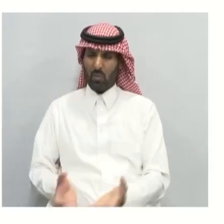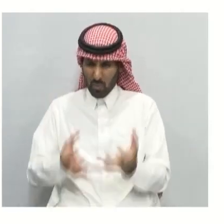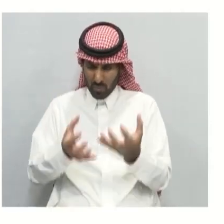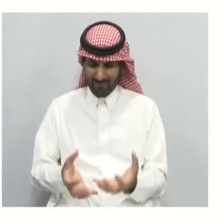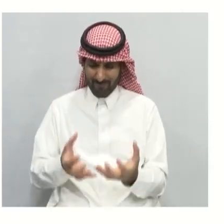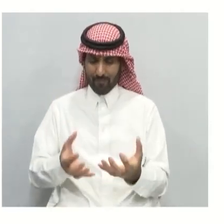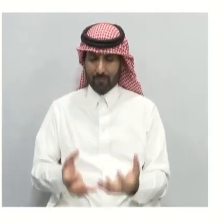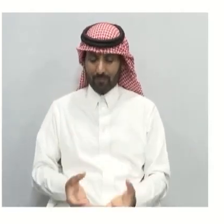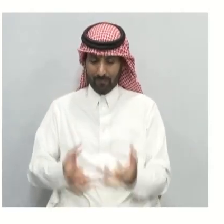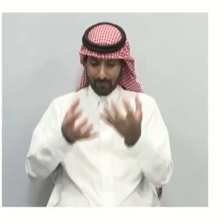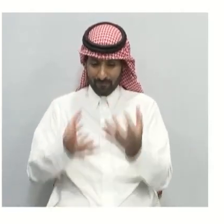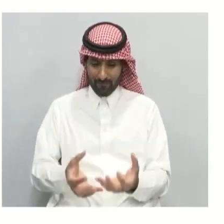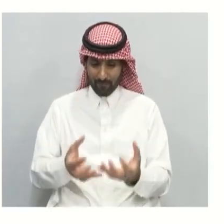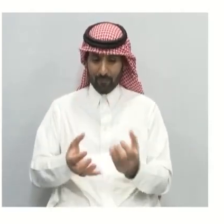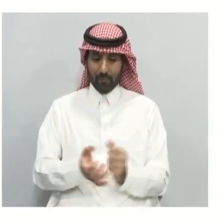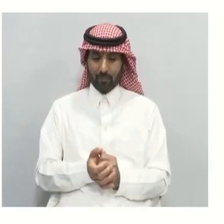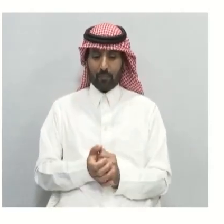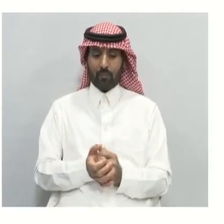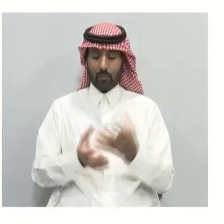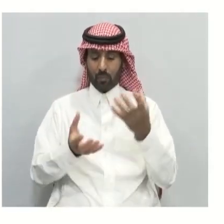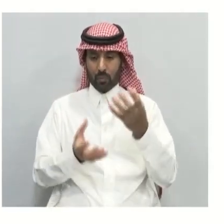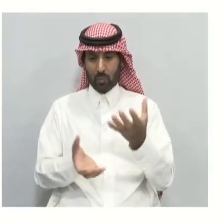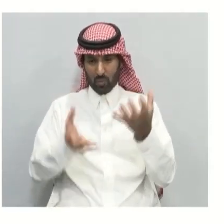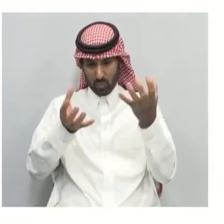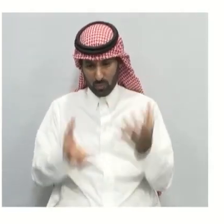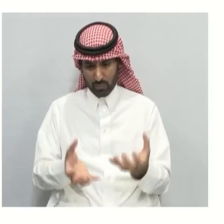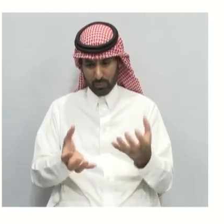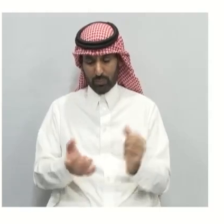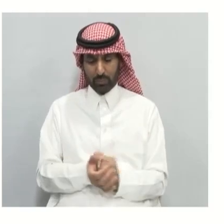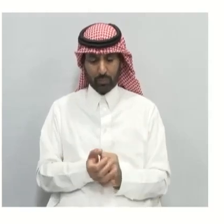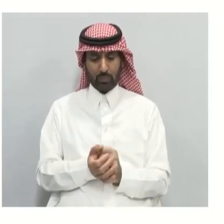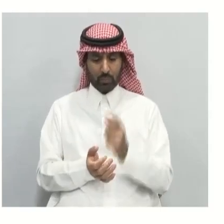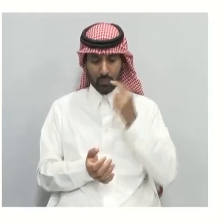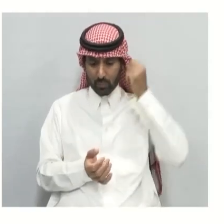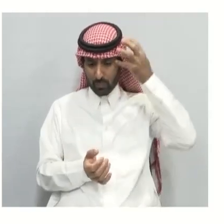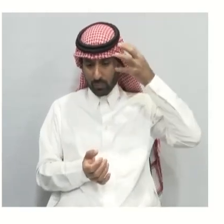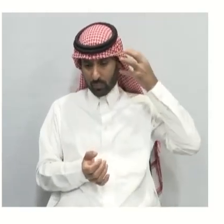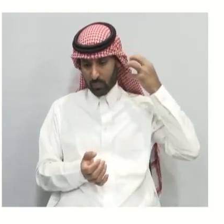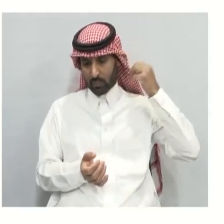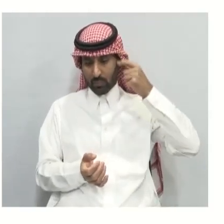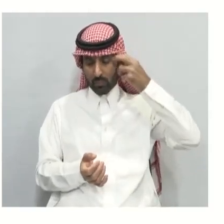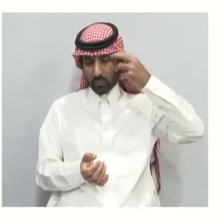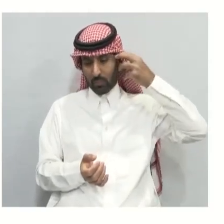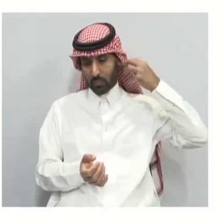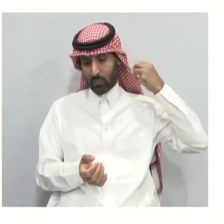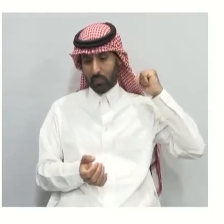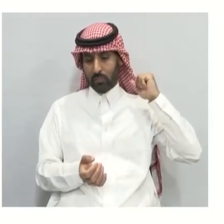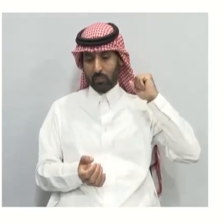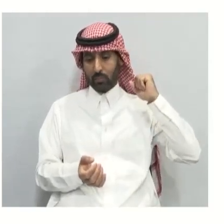these can be heavy? A heavy load. How about hair? I can say that it's a